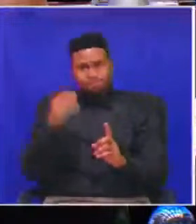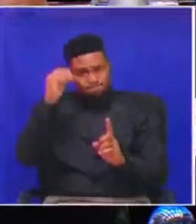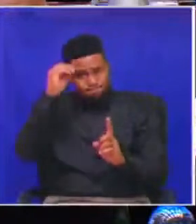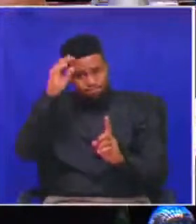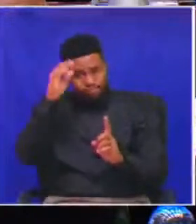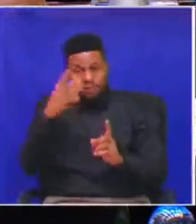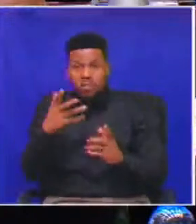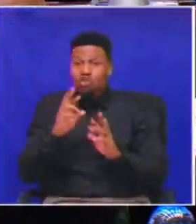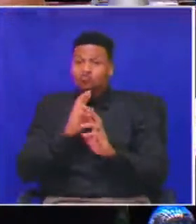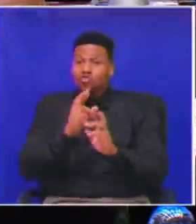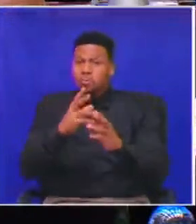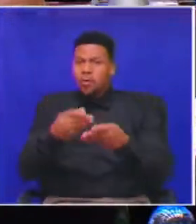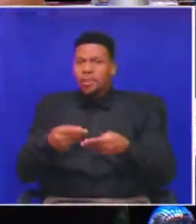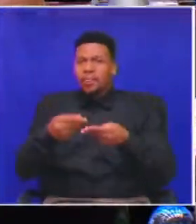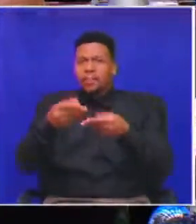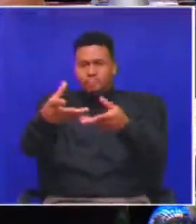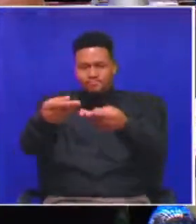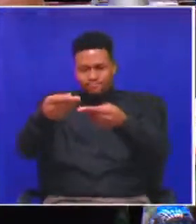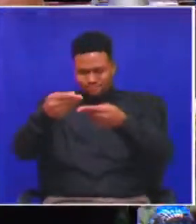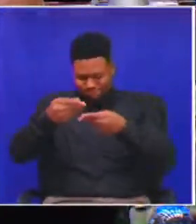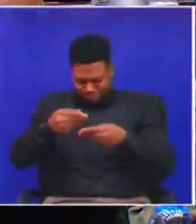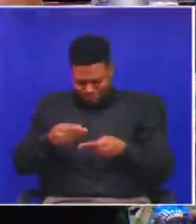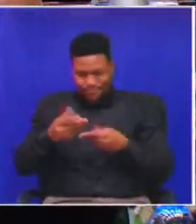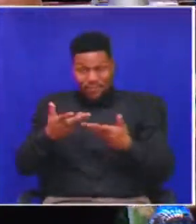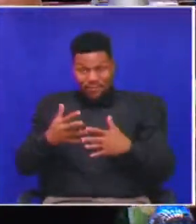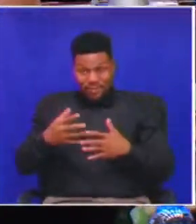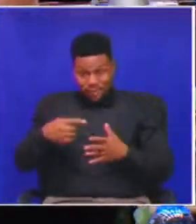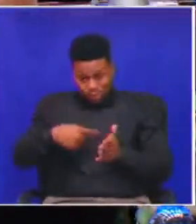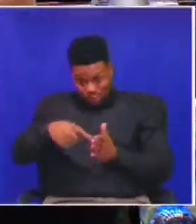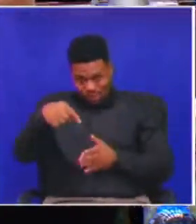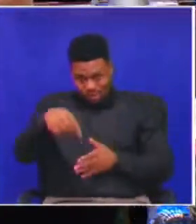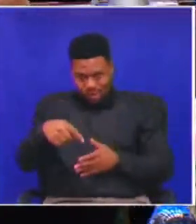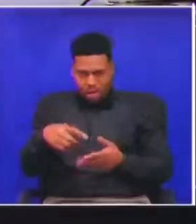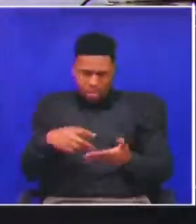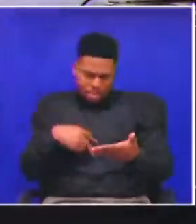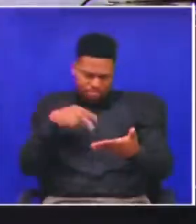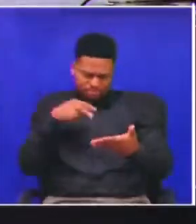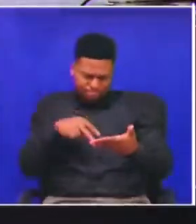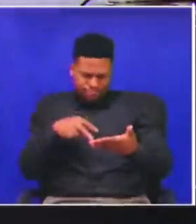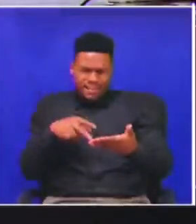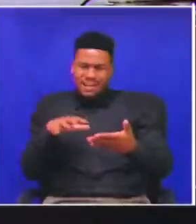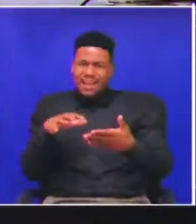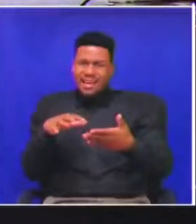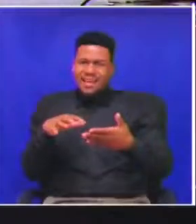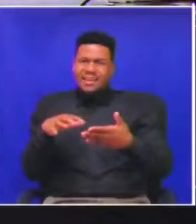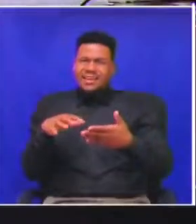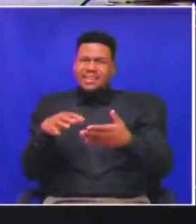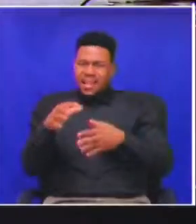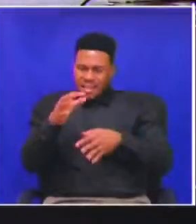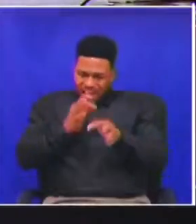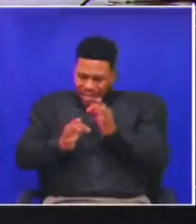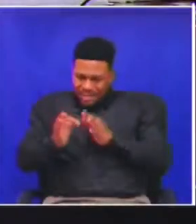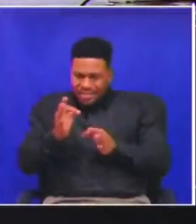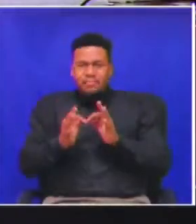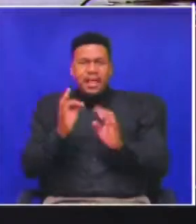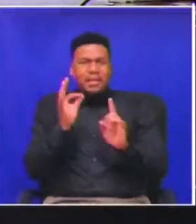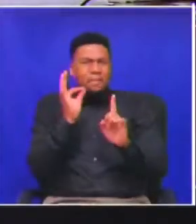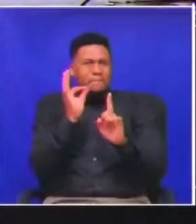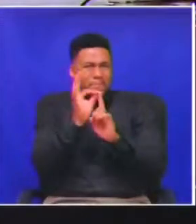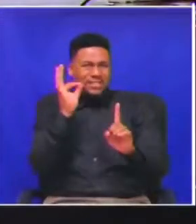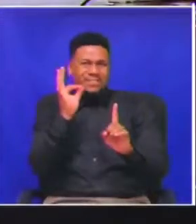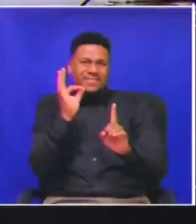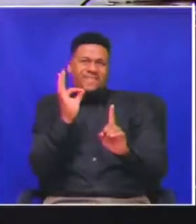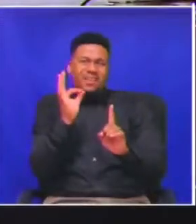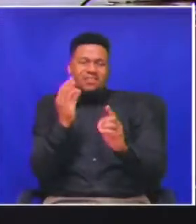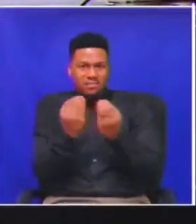comprehensive analysis of global inequality and recommending specific actions that leaders need